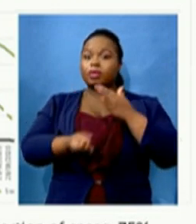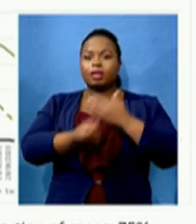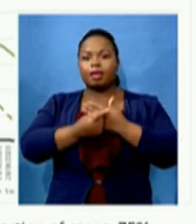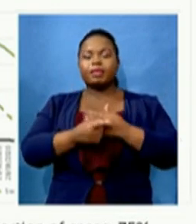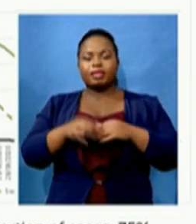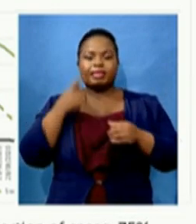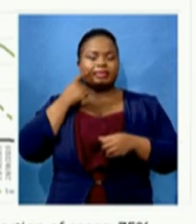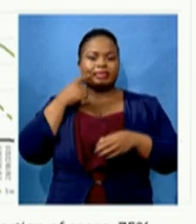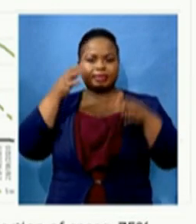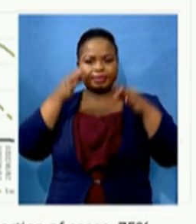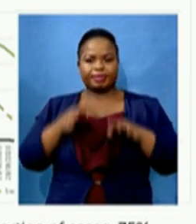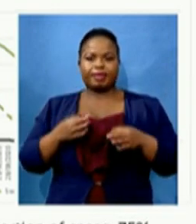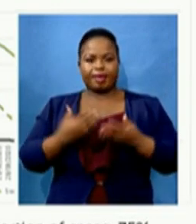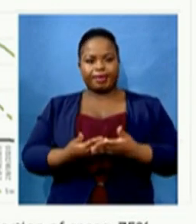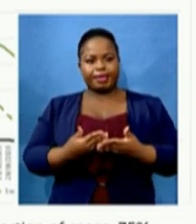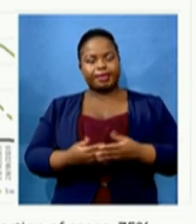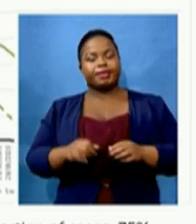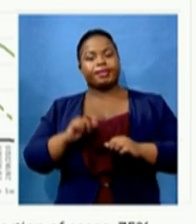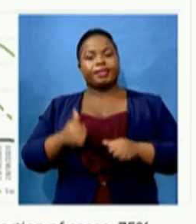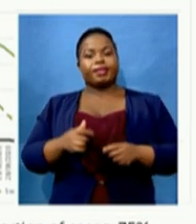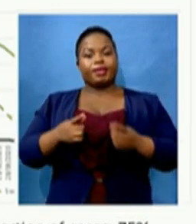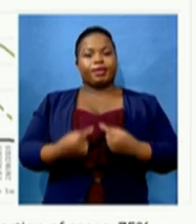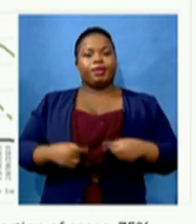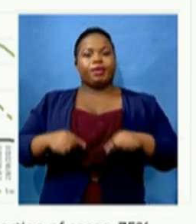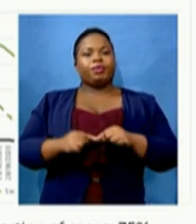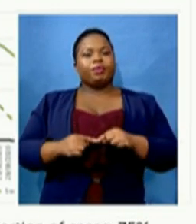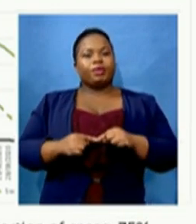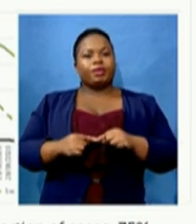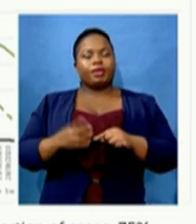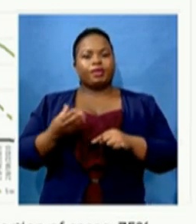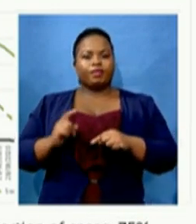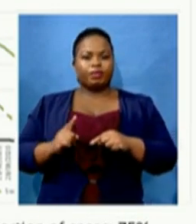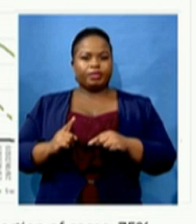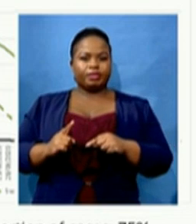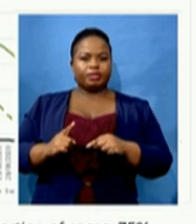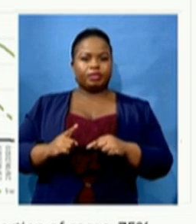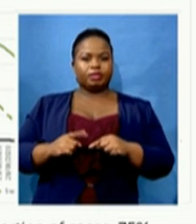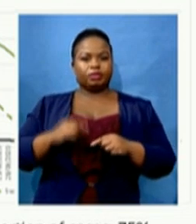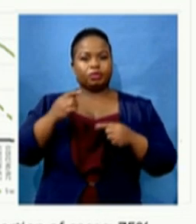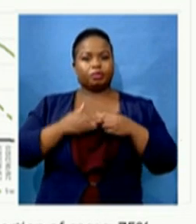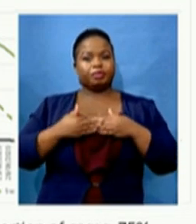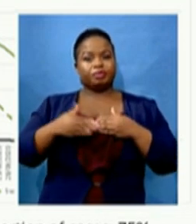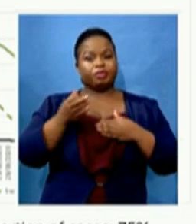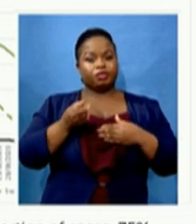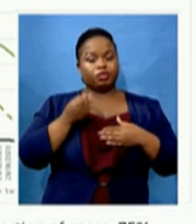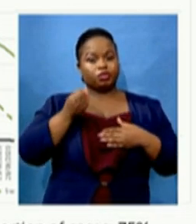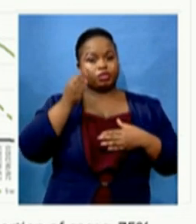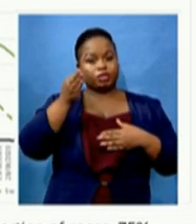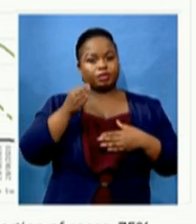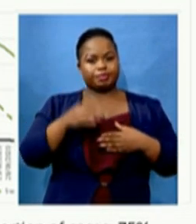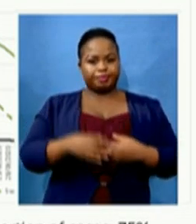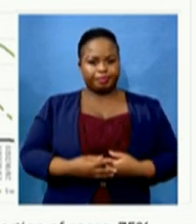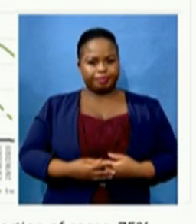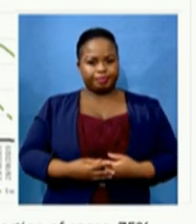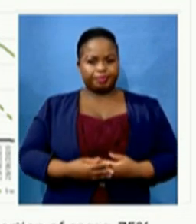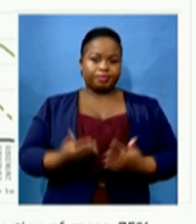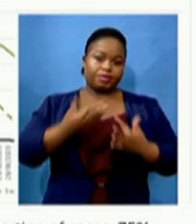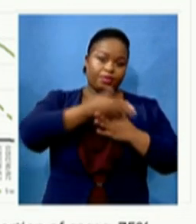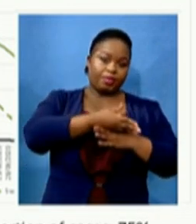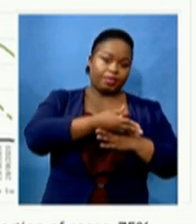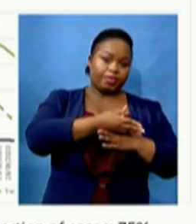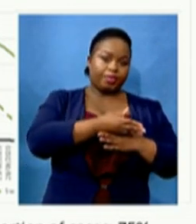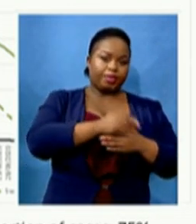have used the long-term projections. Wrap up in the next 3 minutes, please. I'll do my best. So we've used